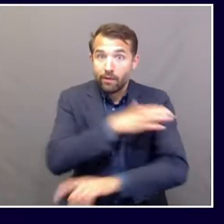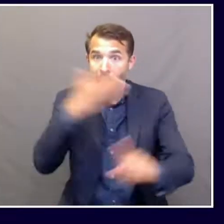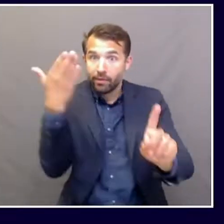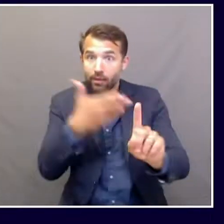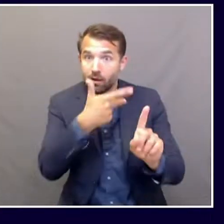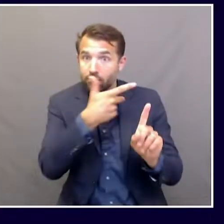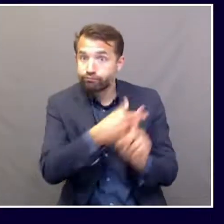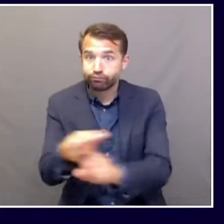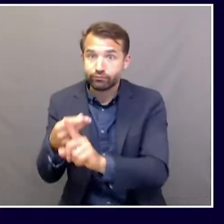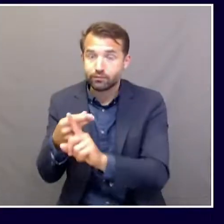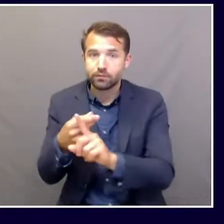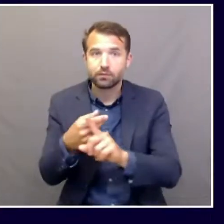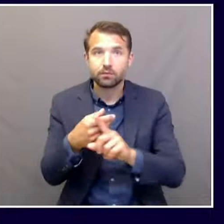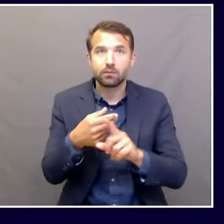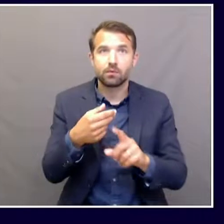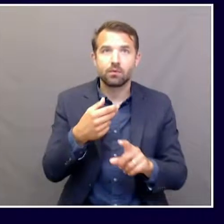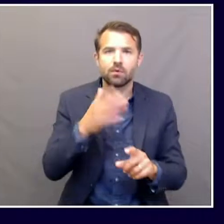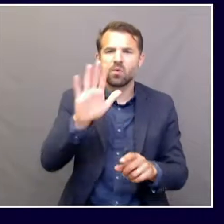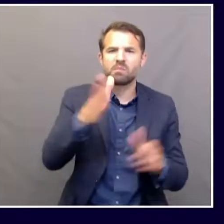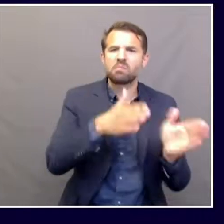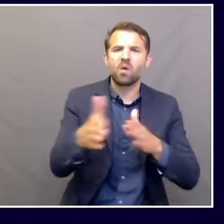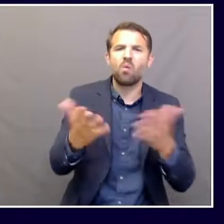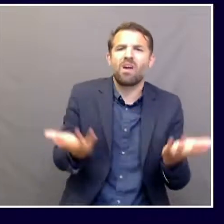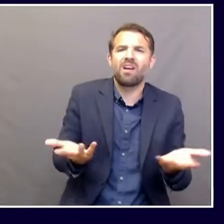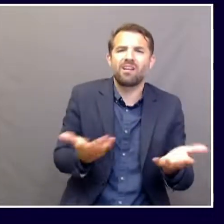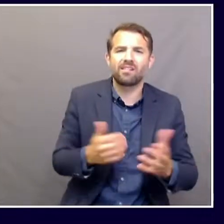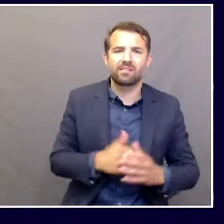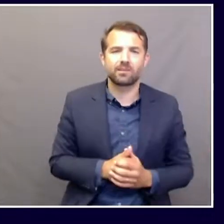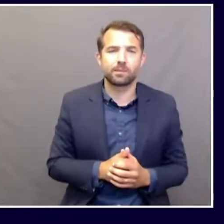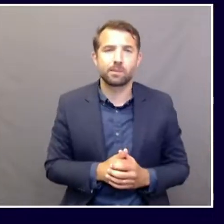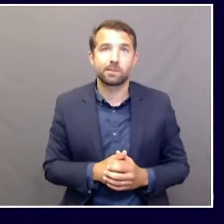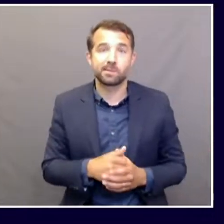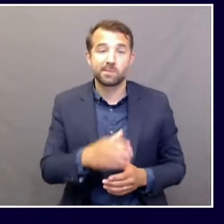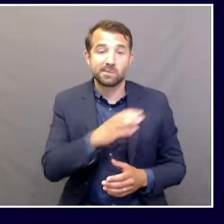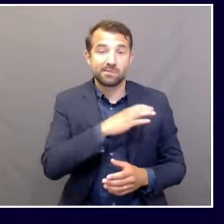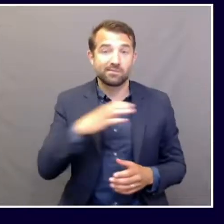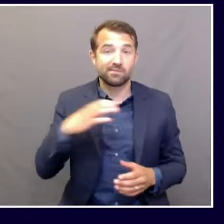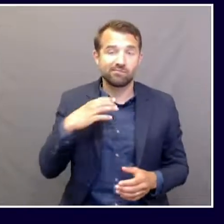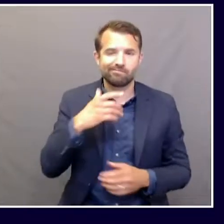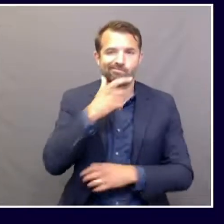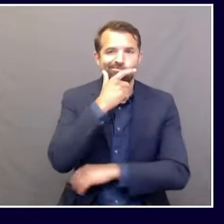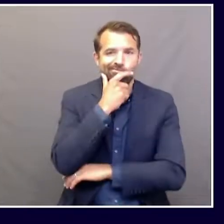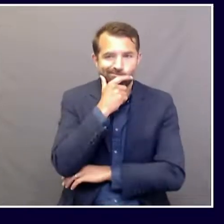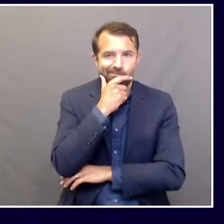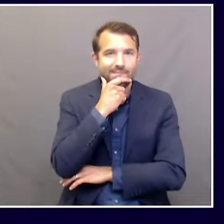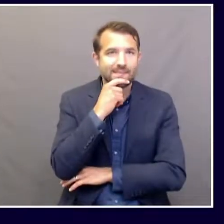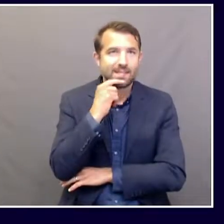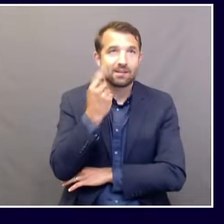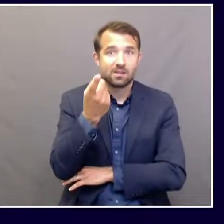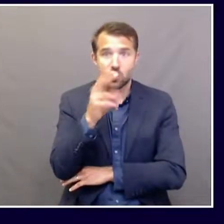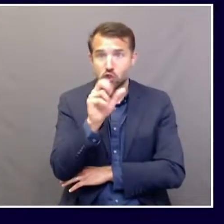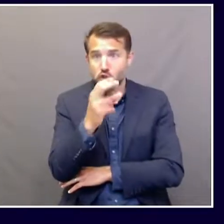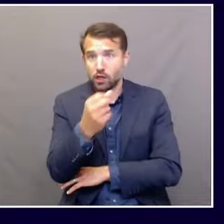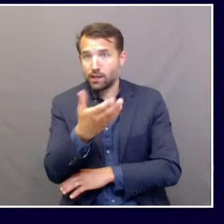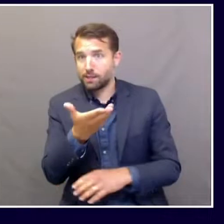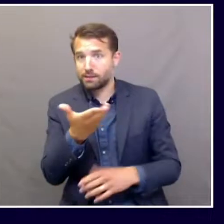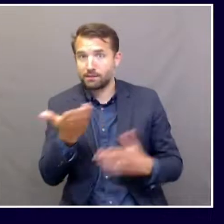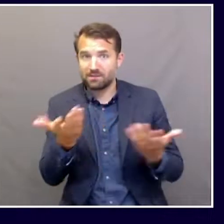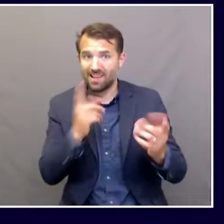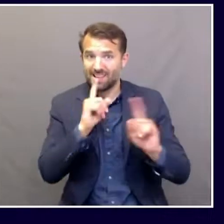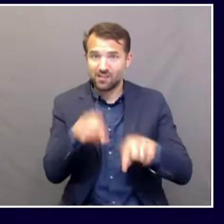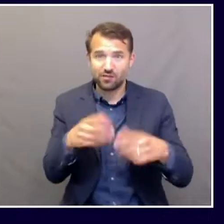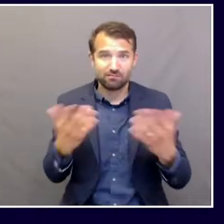plan? So maybe I'll let Director Shaw answer that second part of the question about vaccinations going back to school. And just to